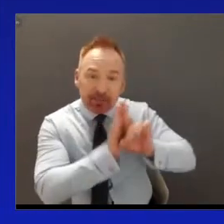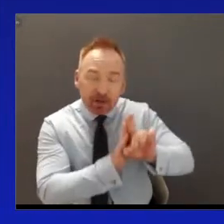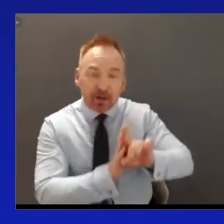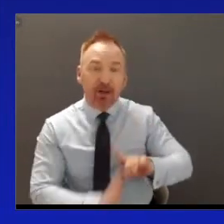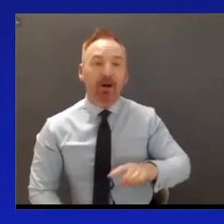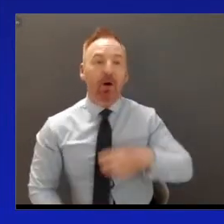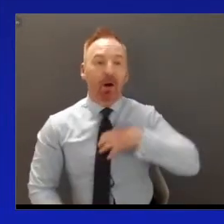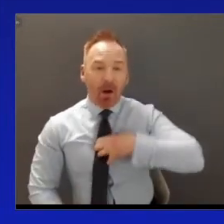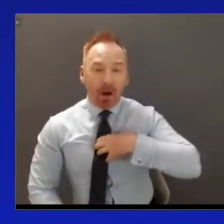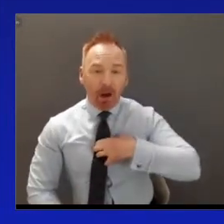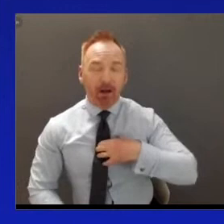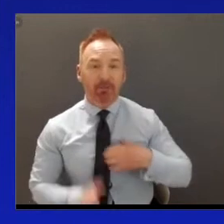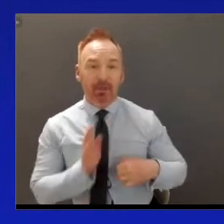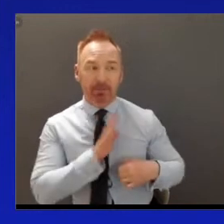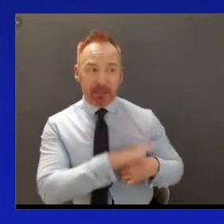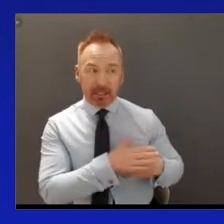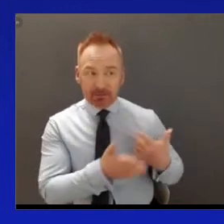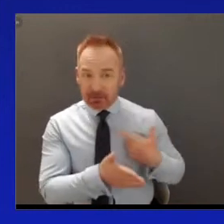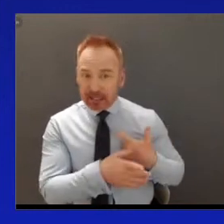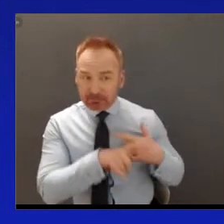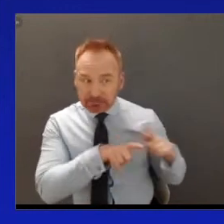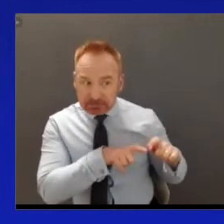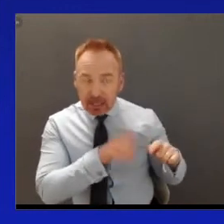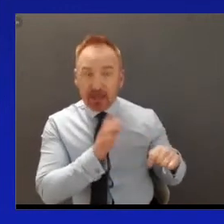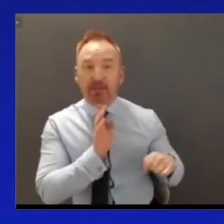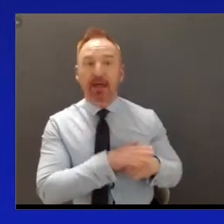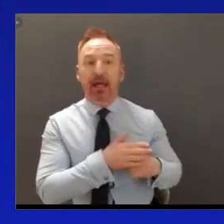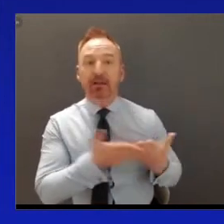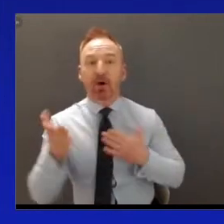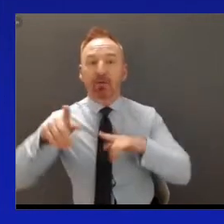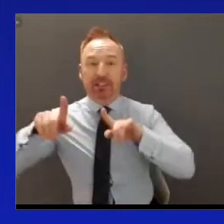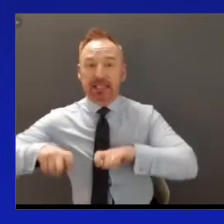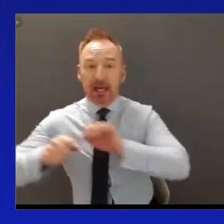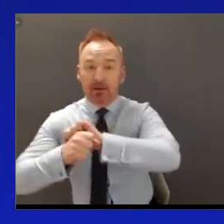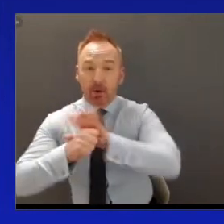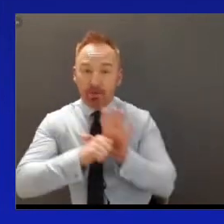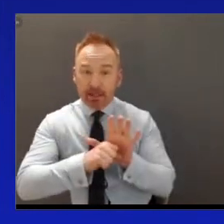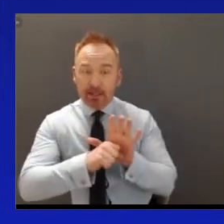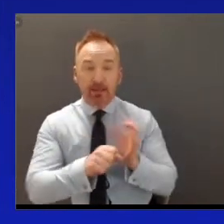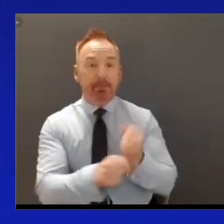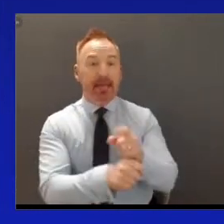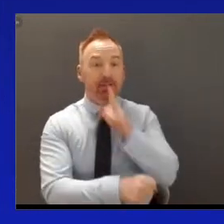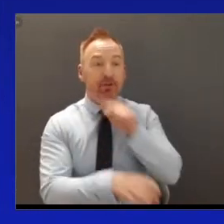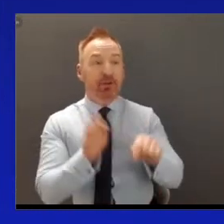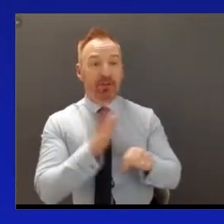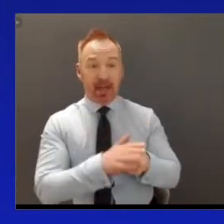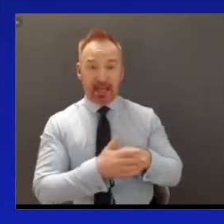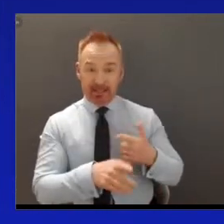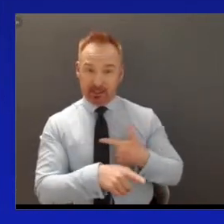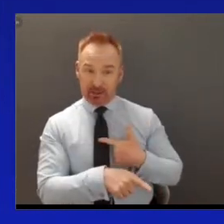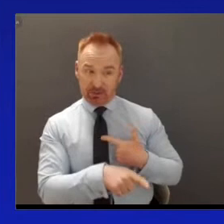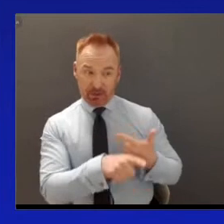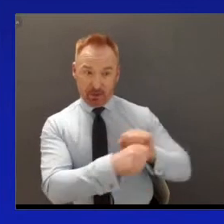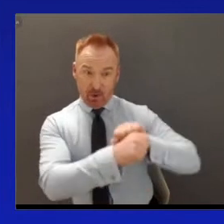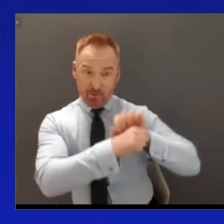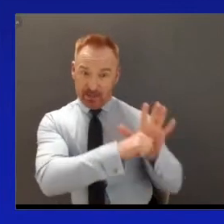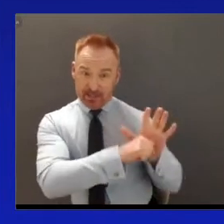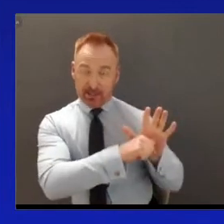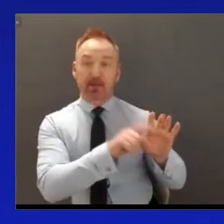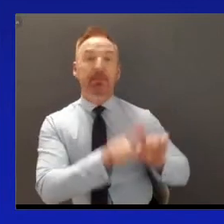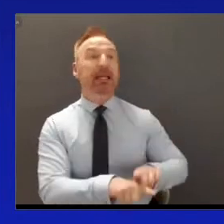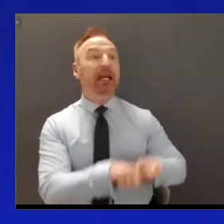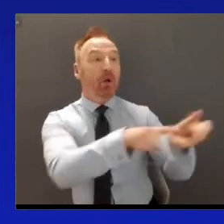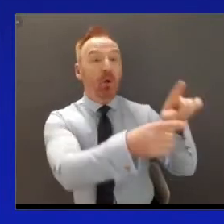for COVID. That's the first step to keep COVID out of the schools. When people have symptoms, make sure it's not COVID. Then we are going to be